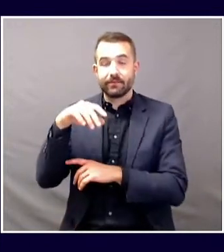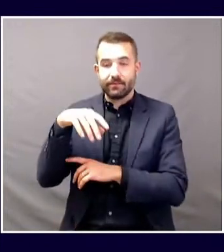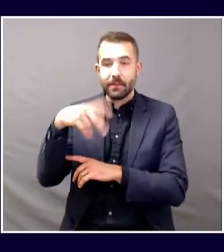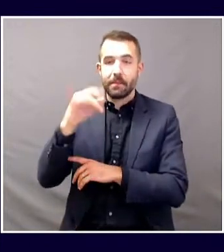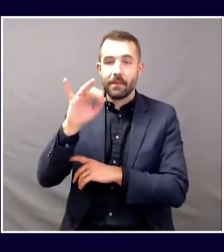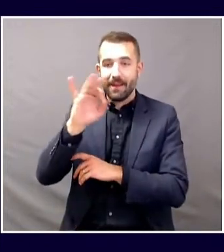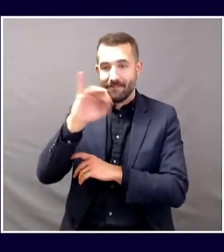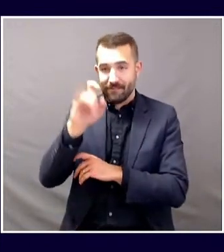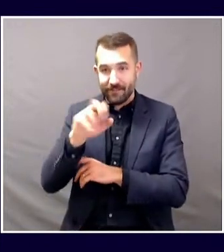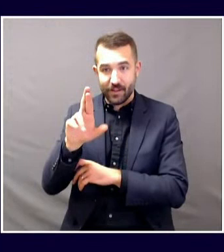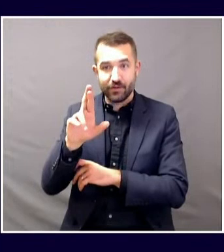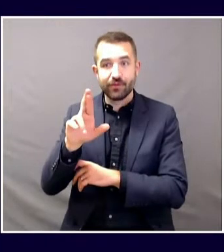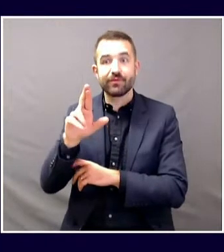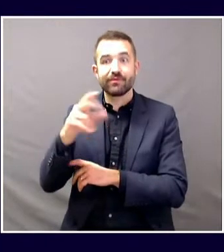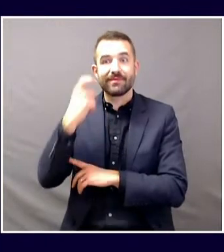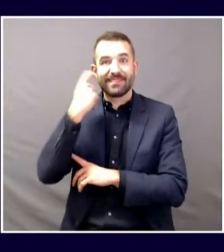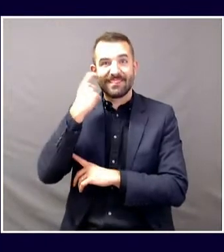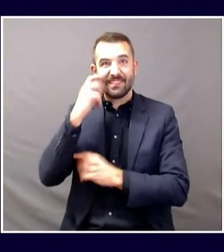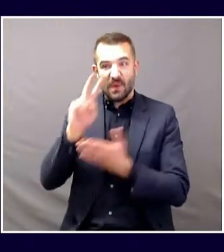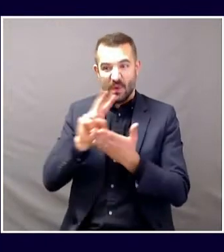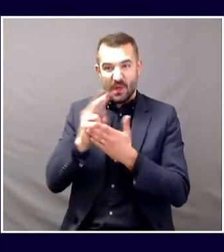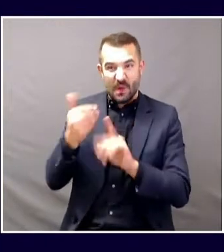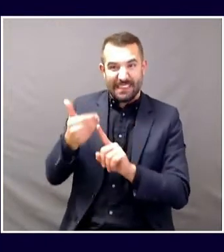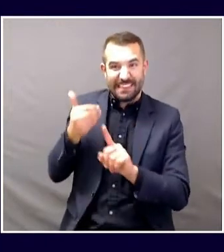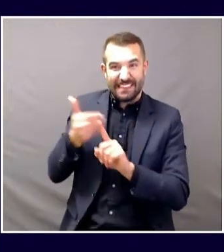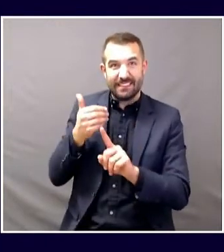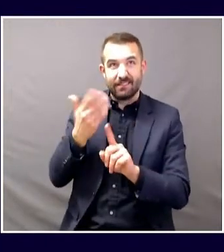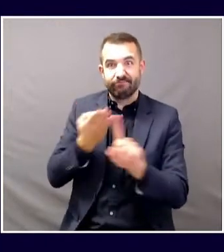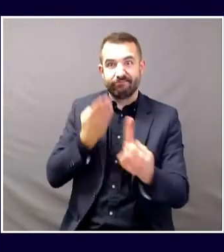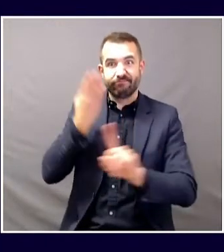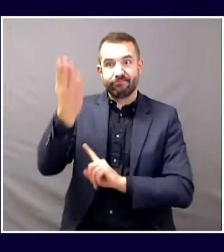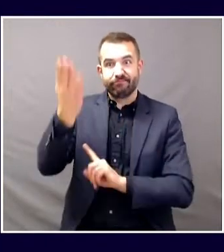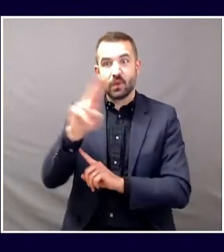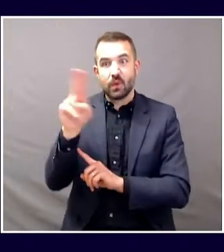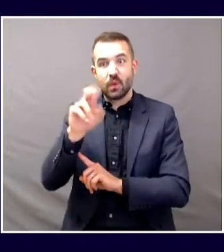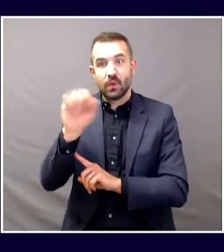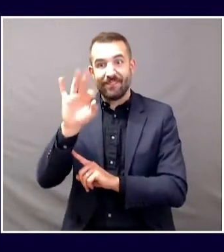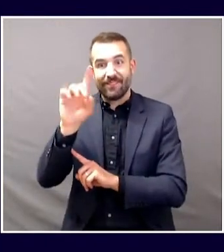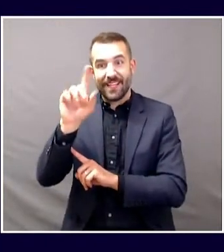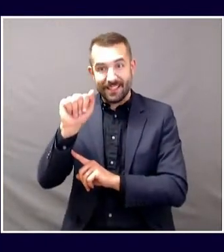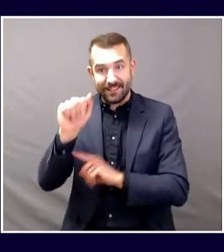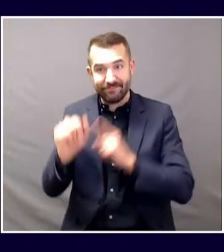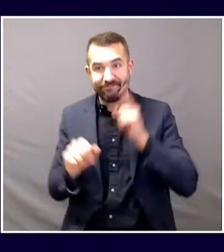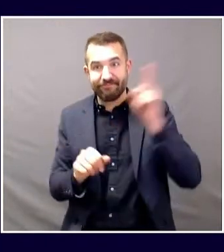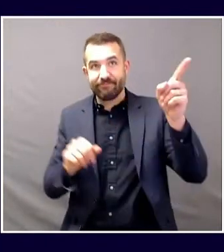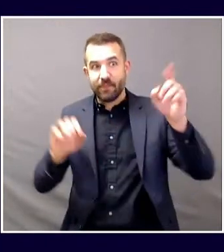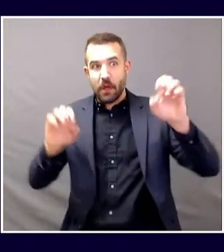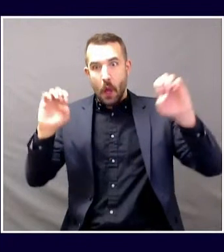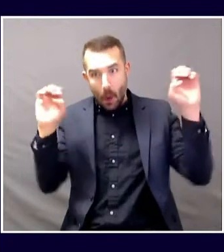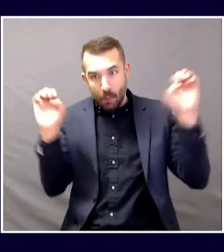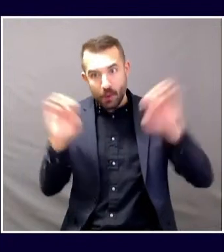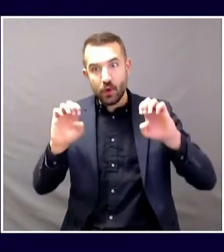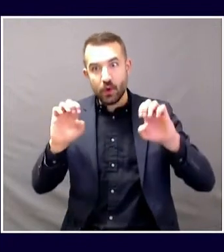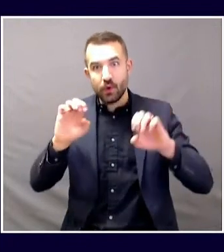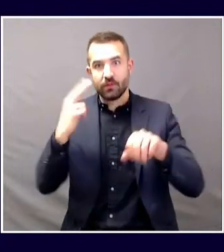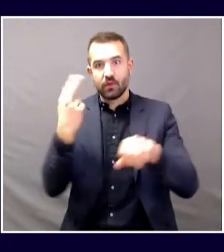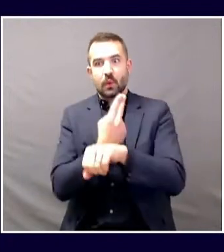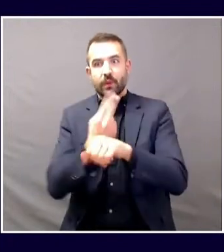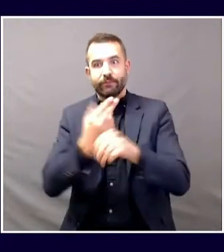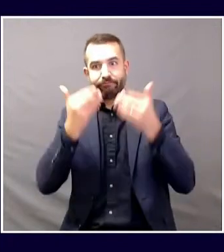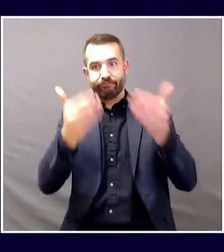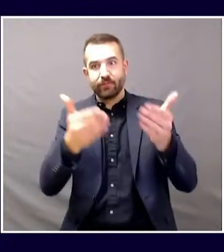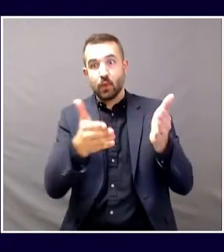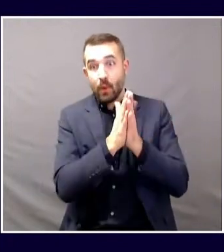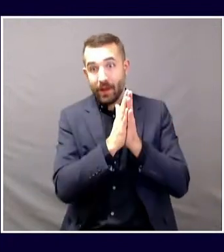emergency use authorization request to the US FDA. We do not know if or when, if at all, the US FDA